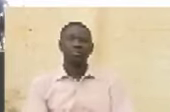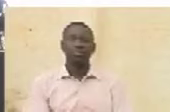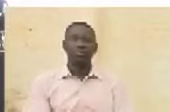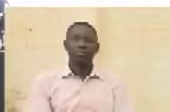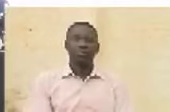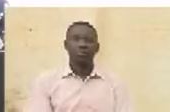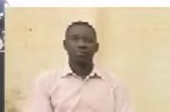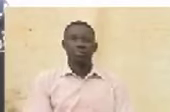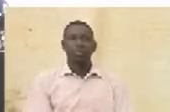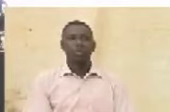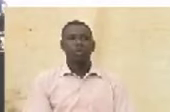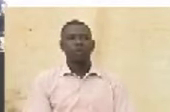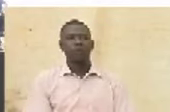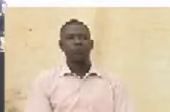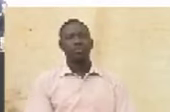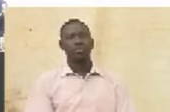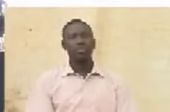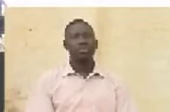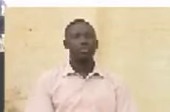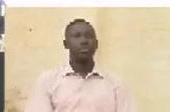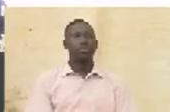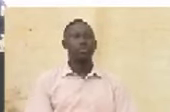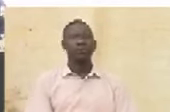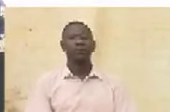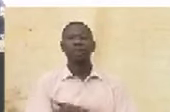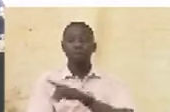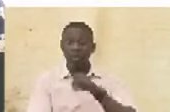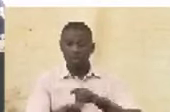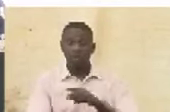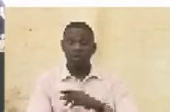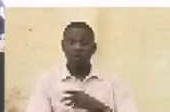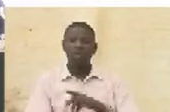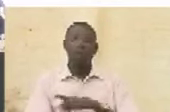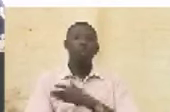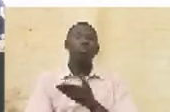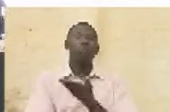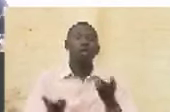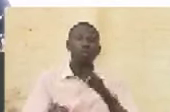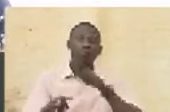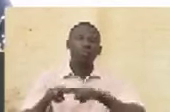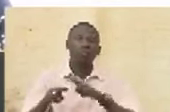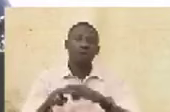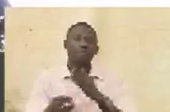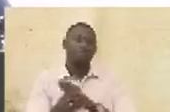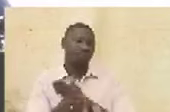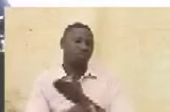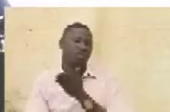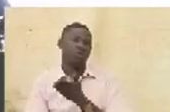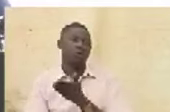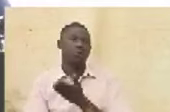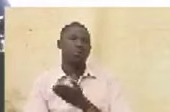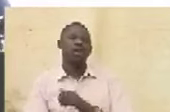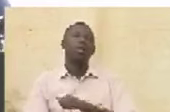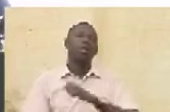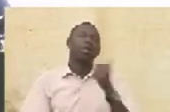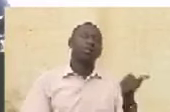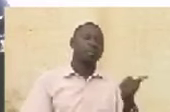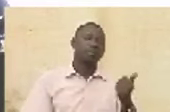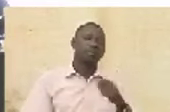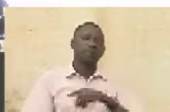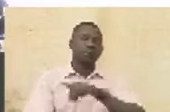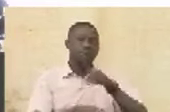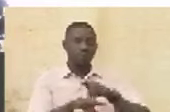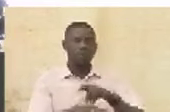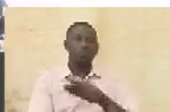questions. The place where you were seated. Ingiramendo yalbe sirinu nibe sirinu damendo and the place where the men